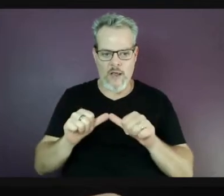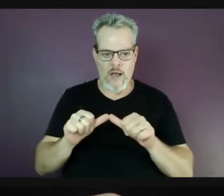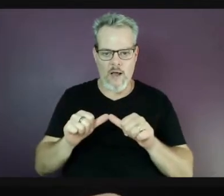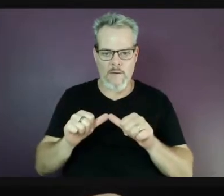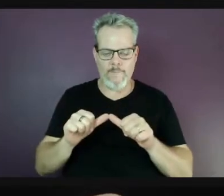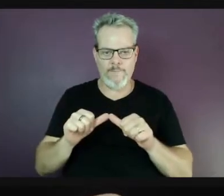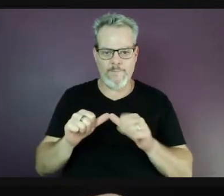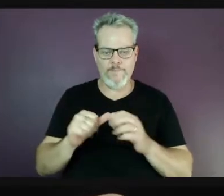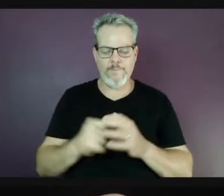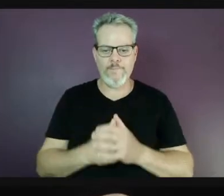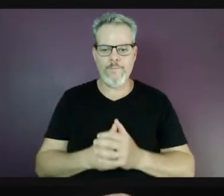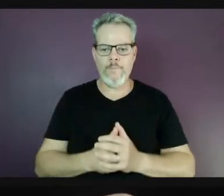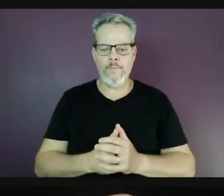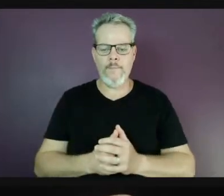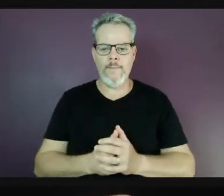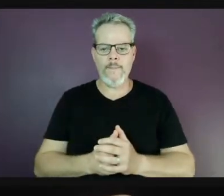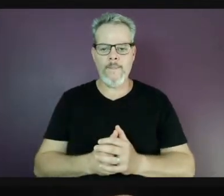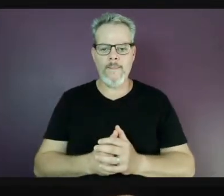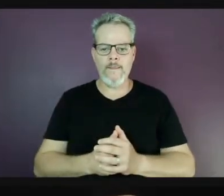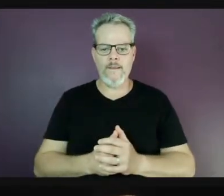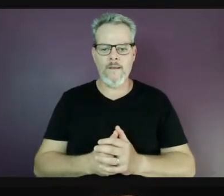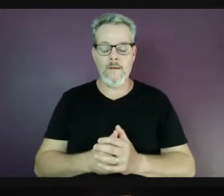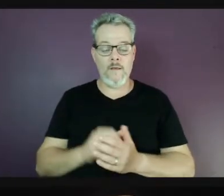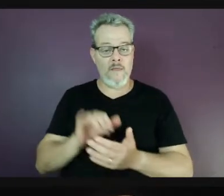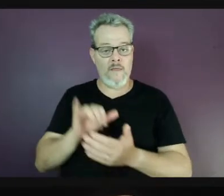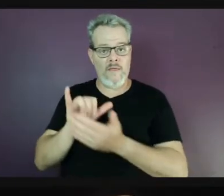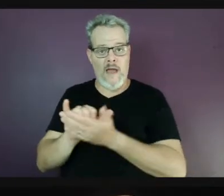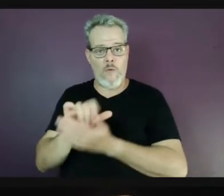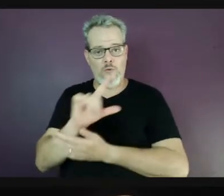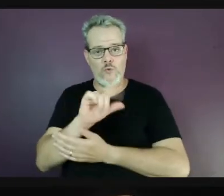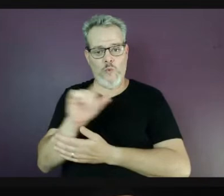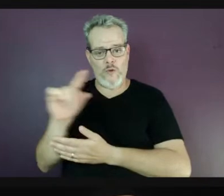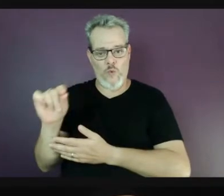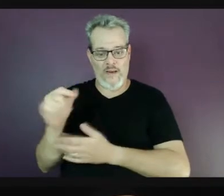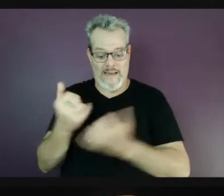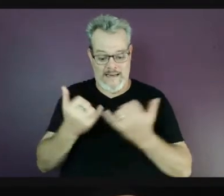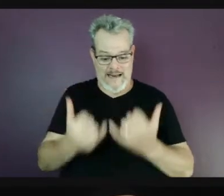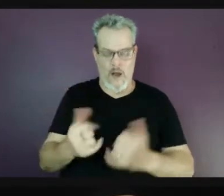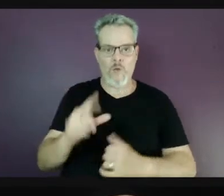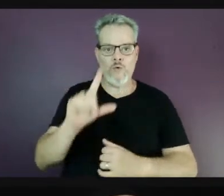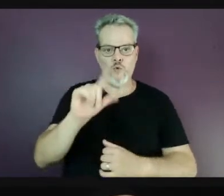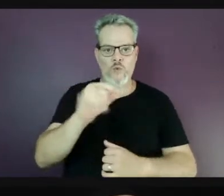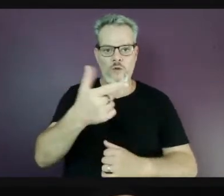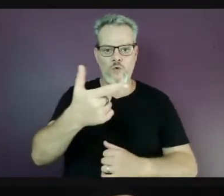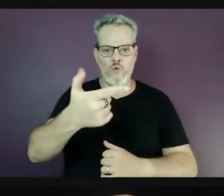here. So that was 2020. This is 2021.